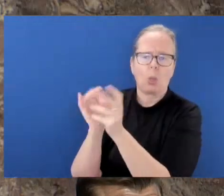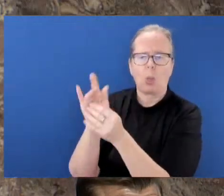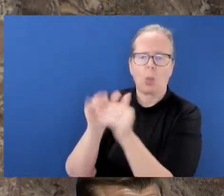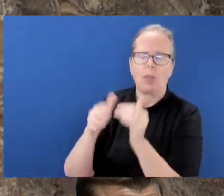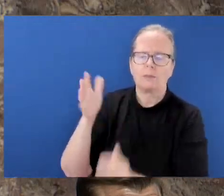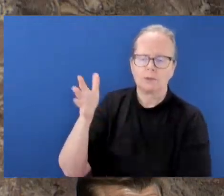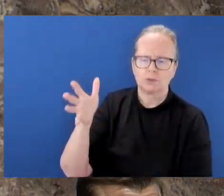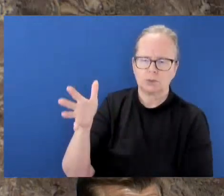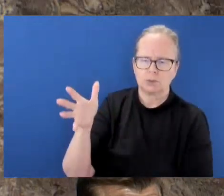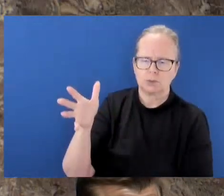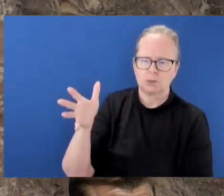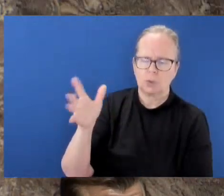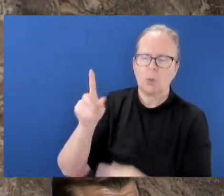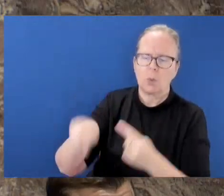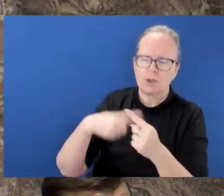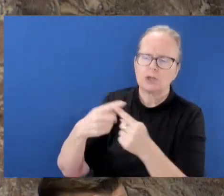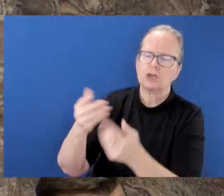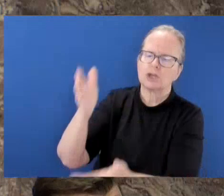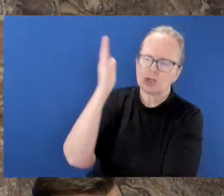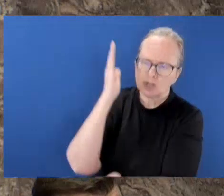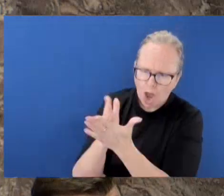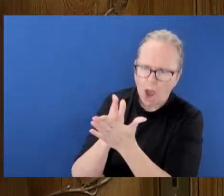us all?